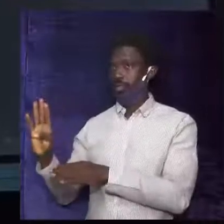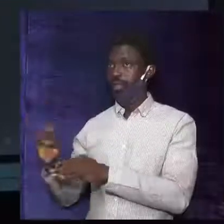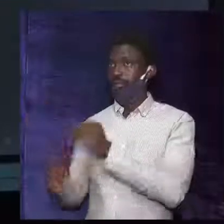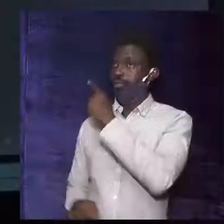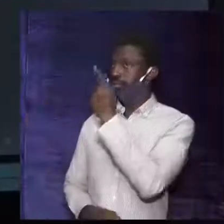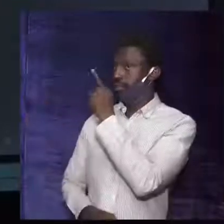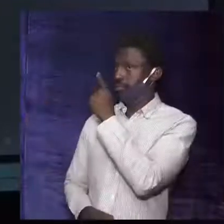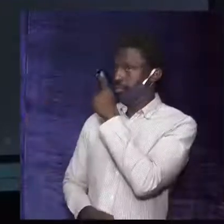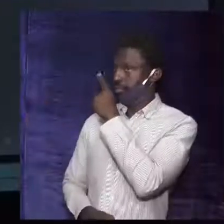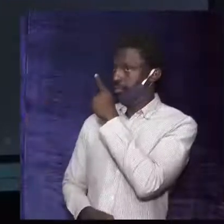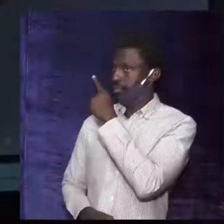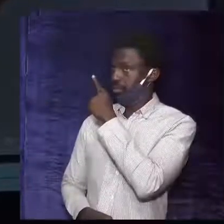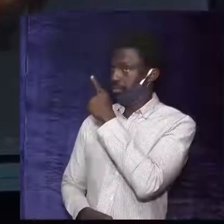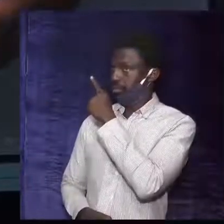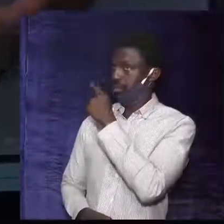this line here